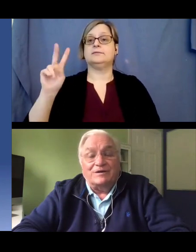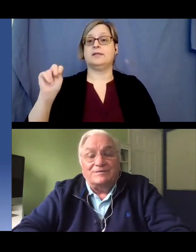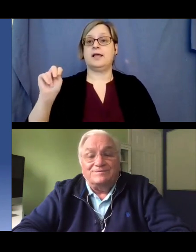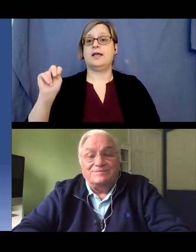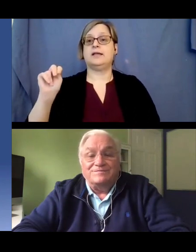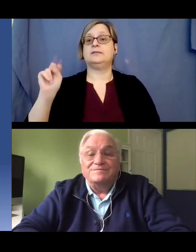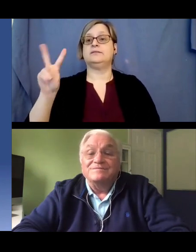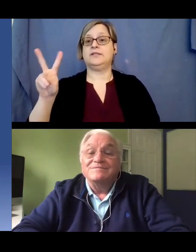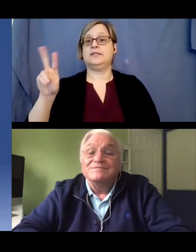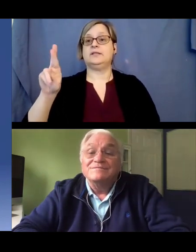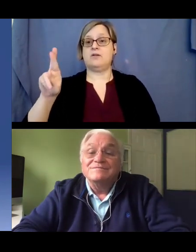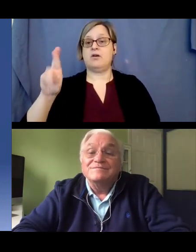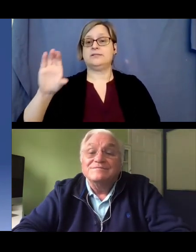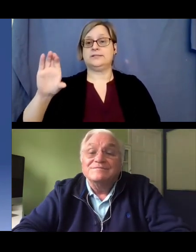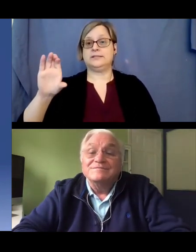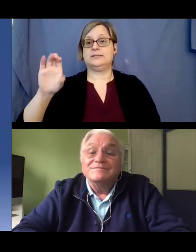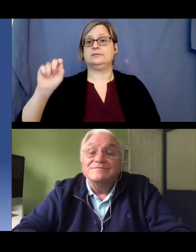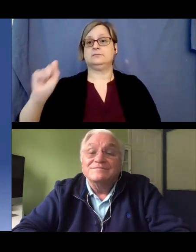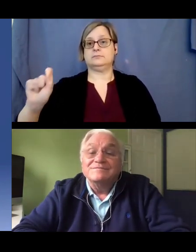info@nvrc.org.